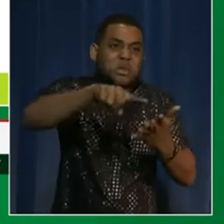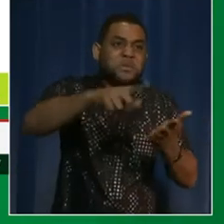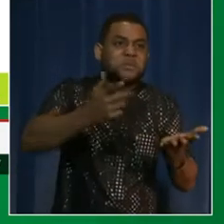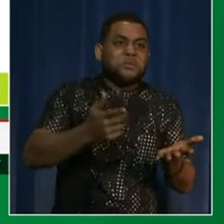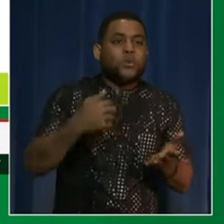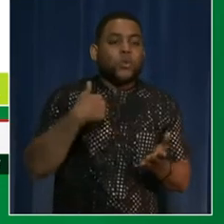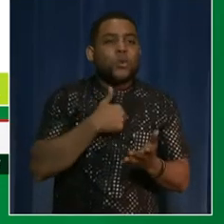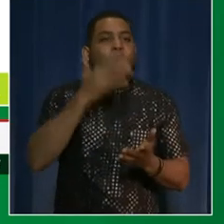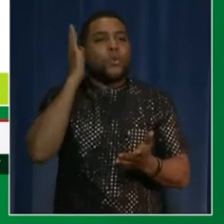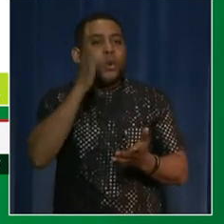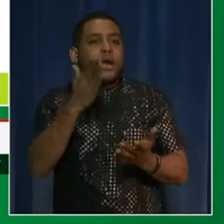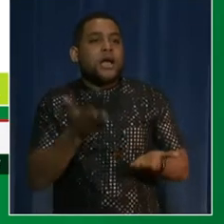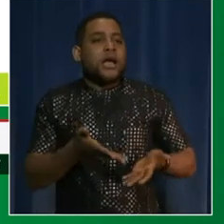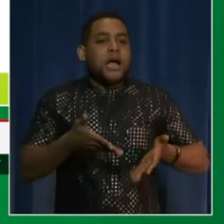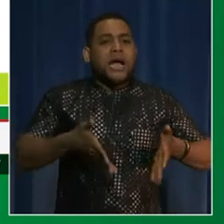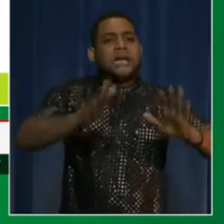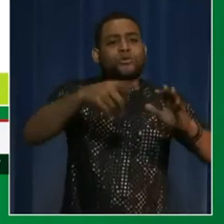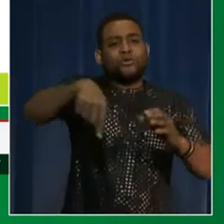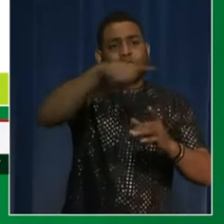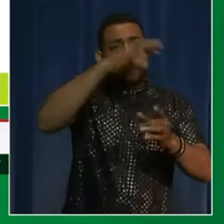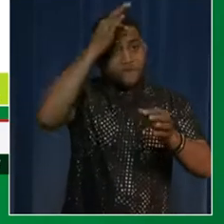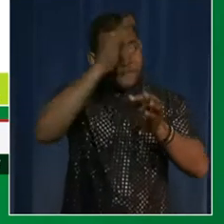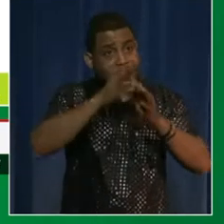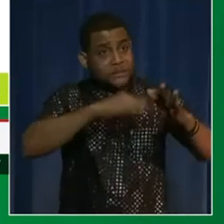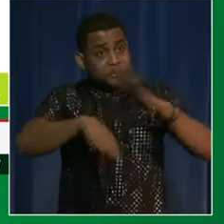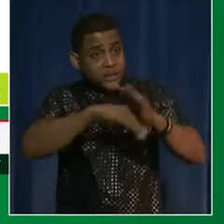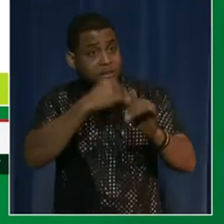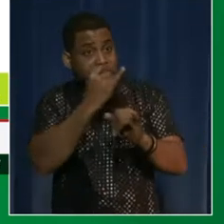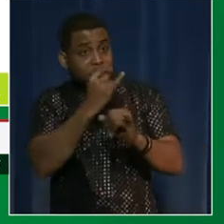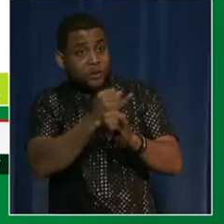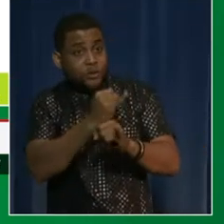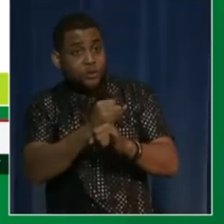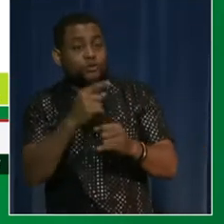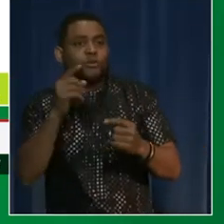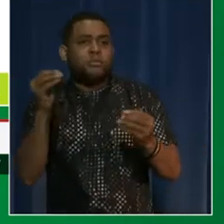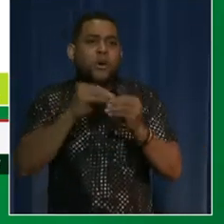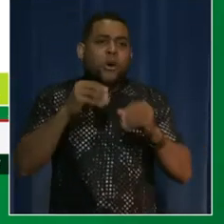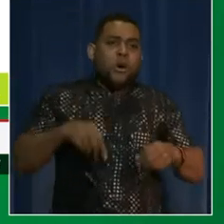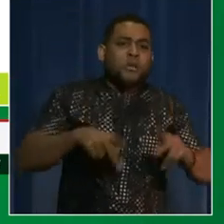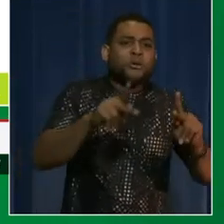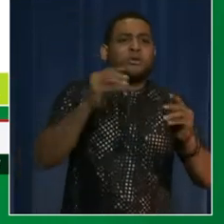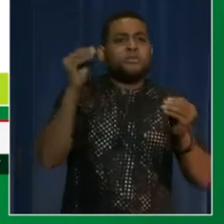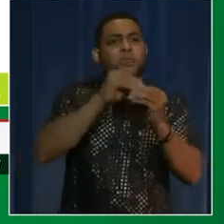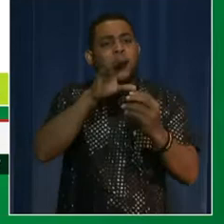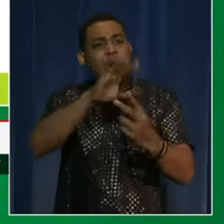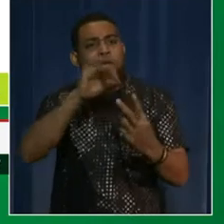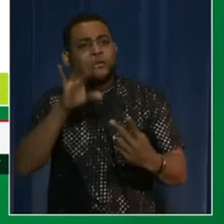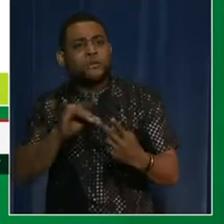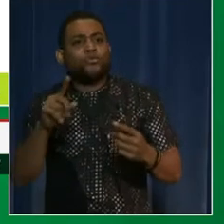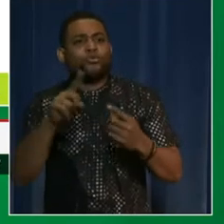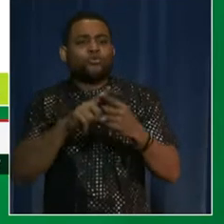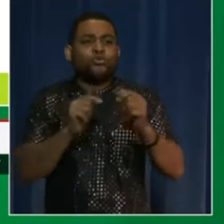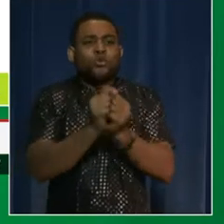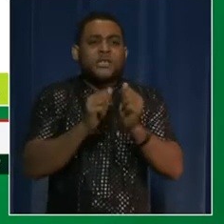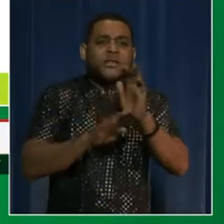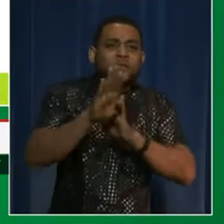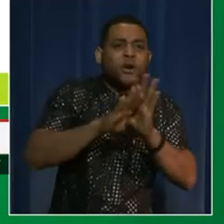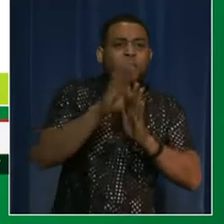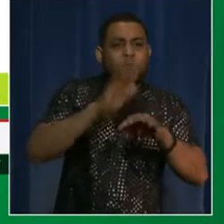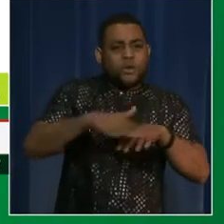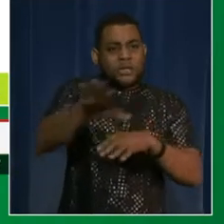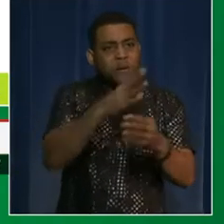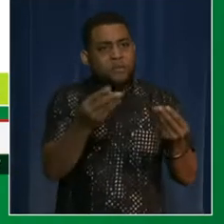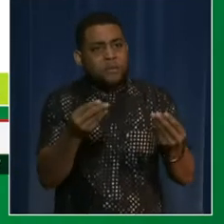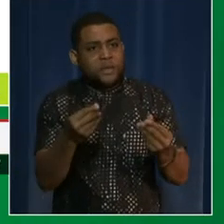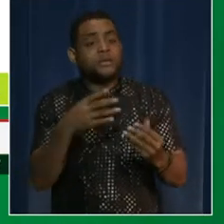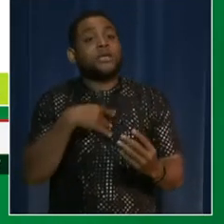those faith-based institutions more options to develop matter of right, more options to develop by special exception, and